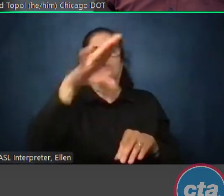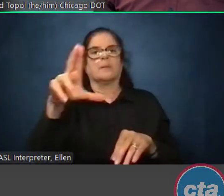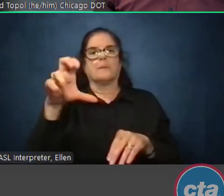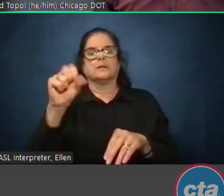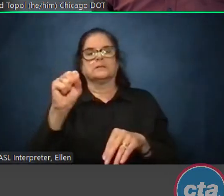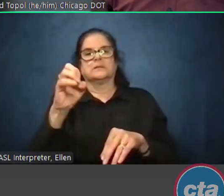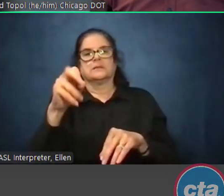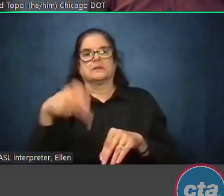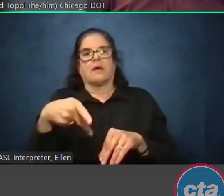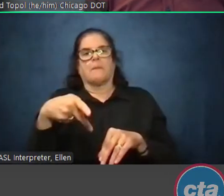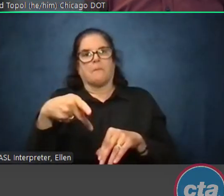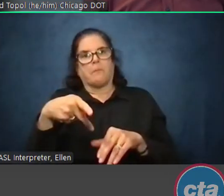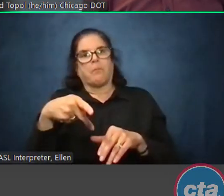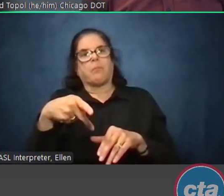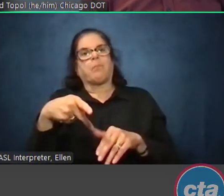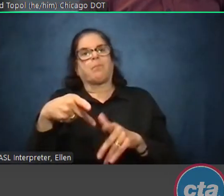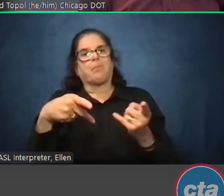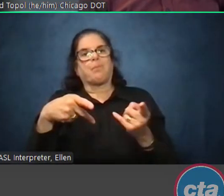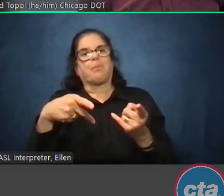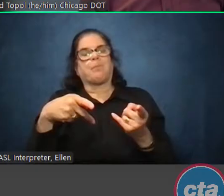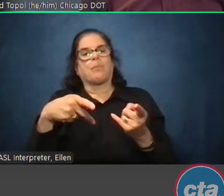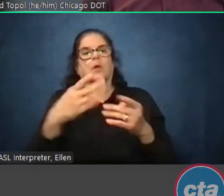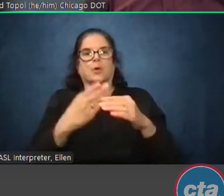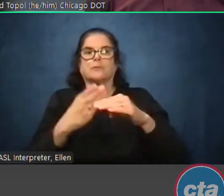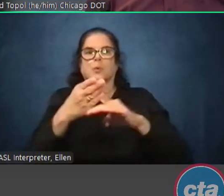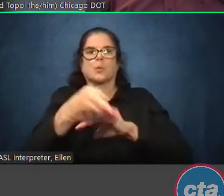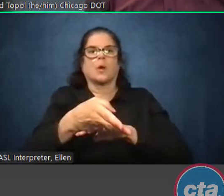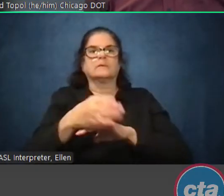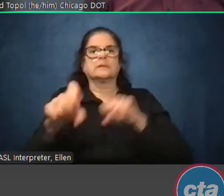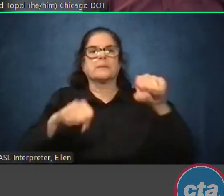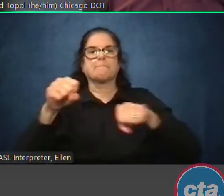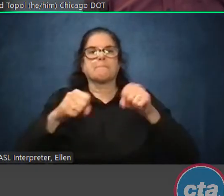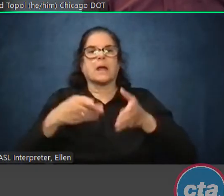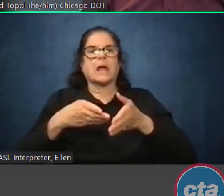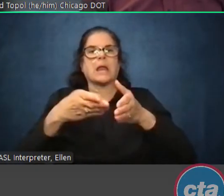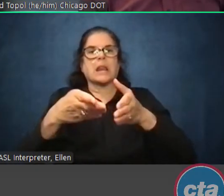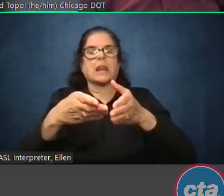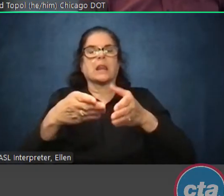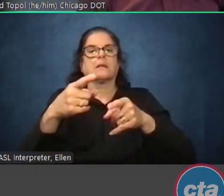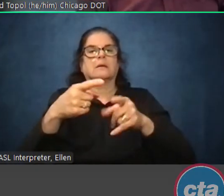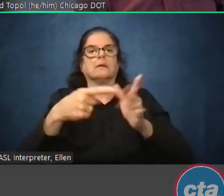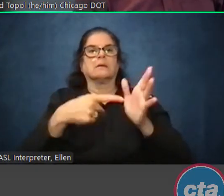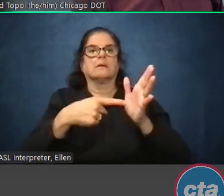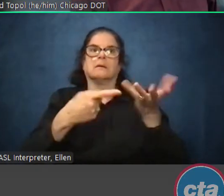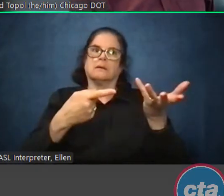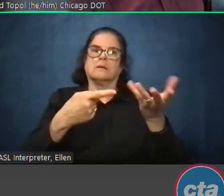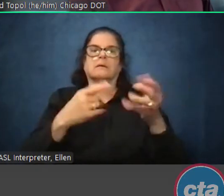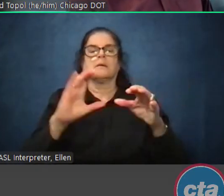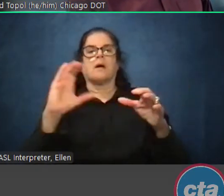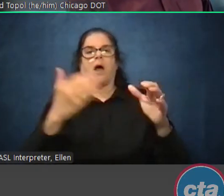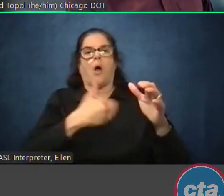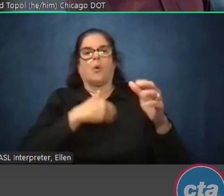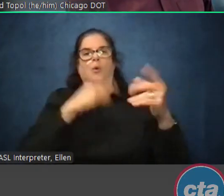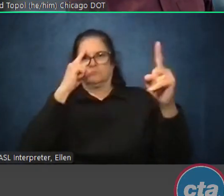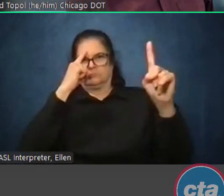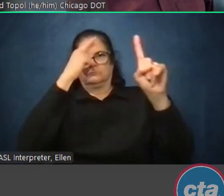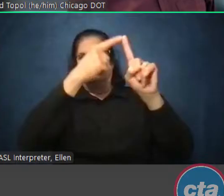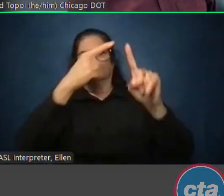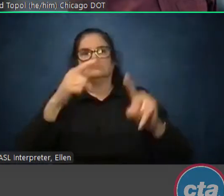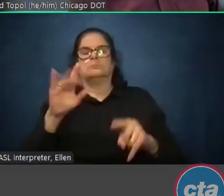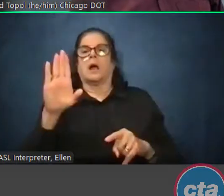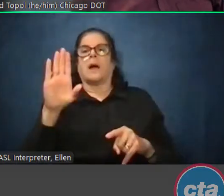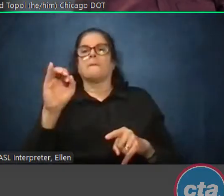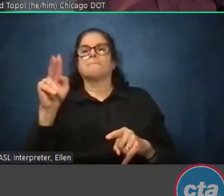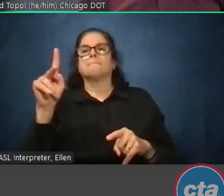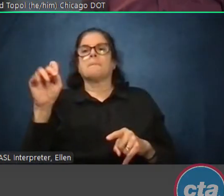space, which is at sidewalk level again. This is kind of our ideal because it keeps the bikes